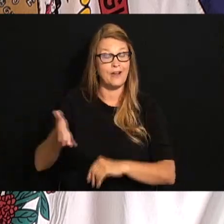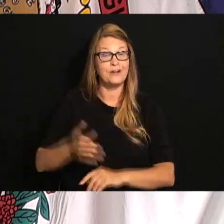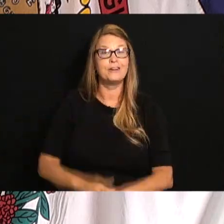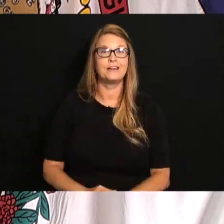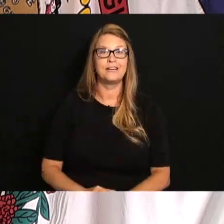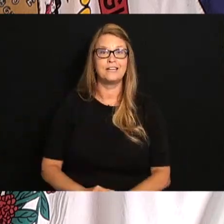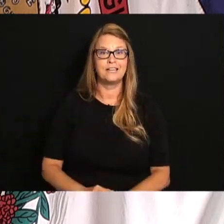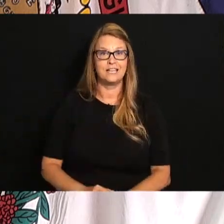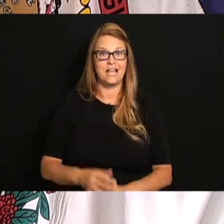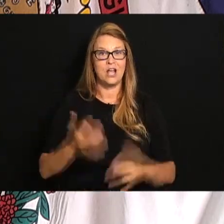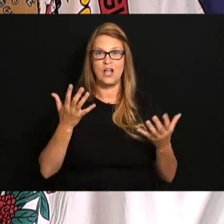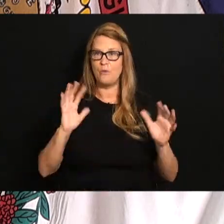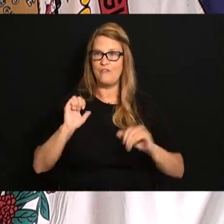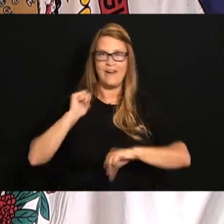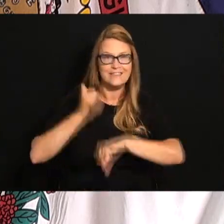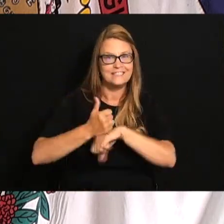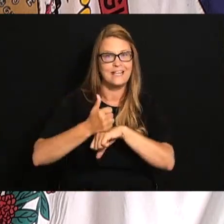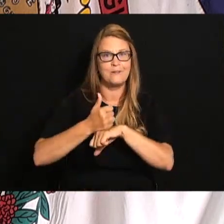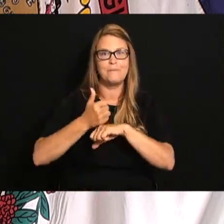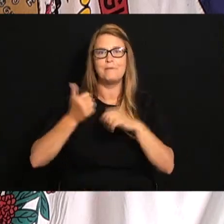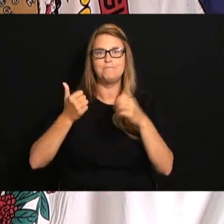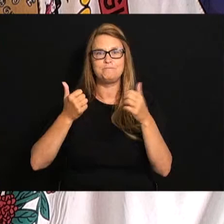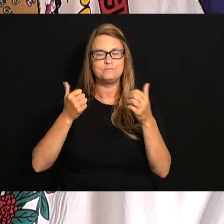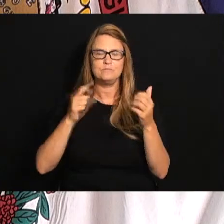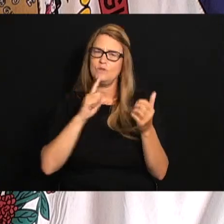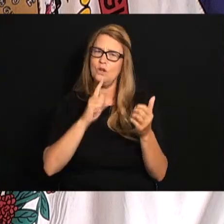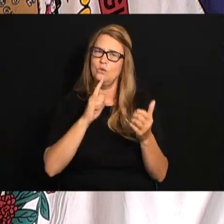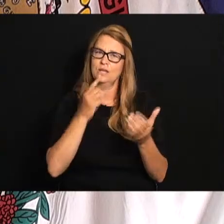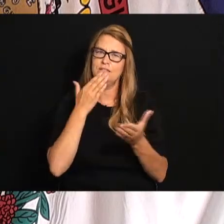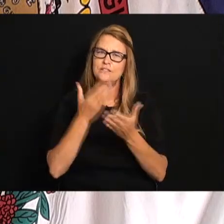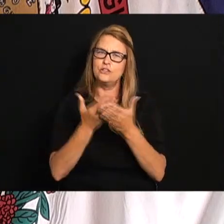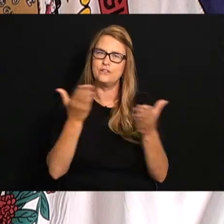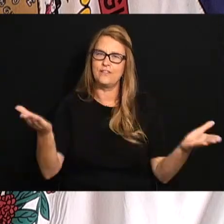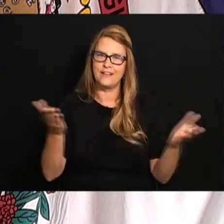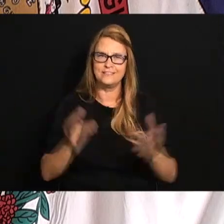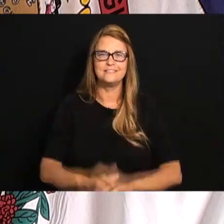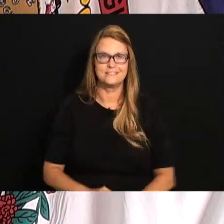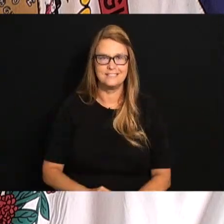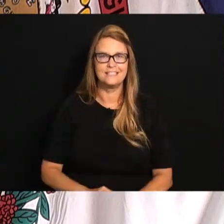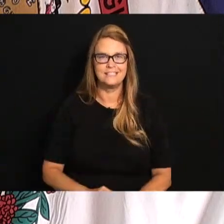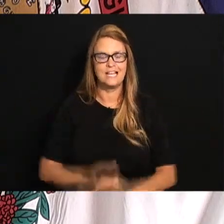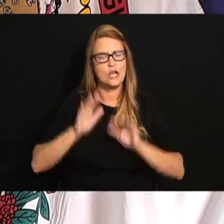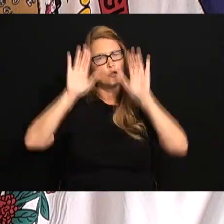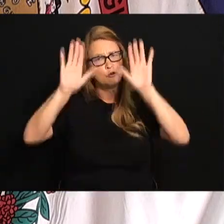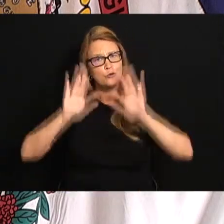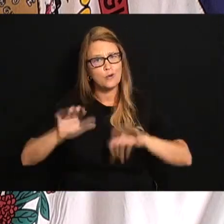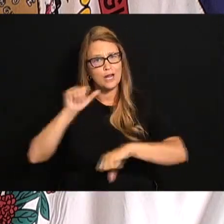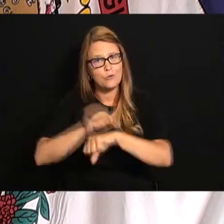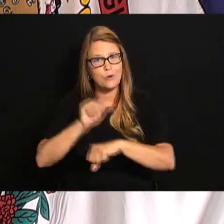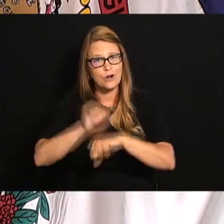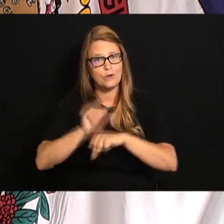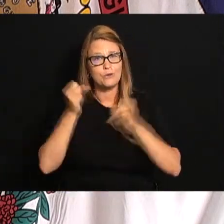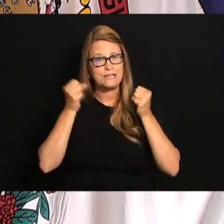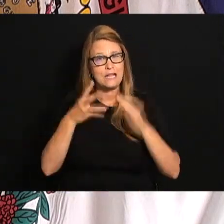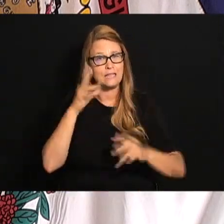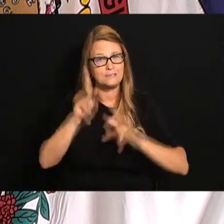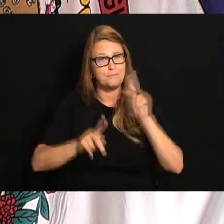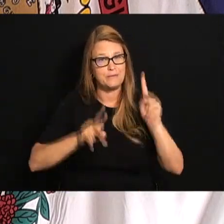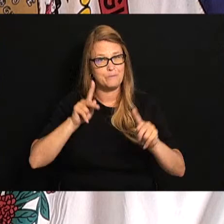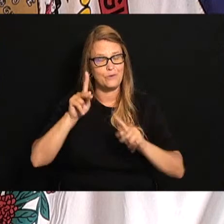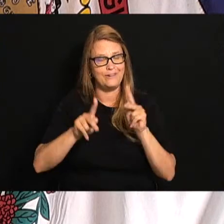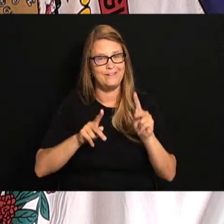we've installed now, and it's just really good stuff. Great work by lots and lots of folks and